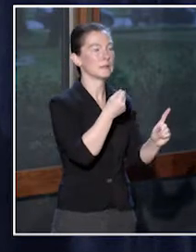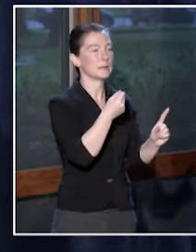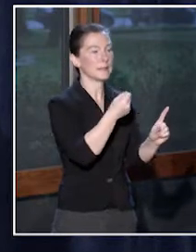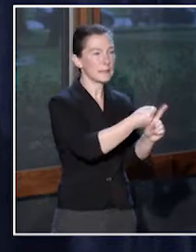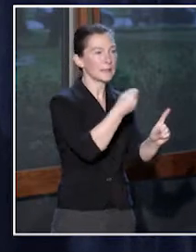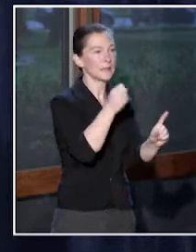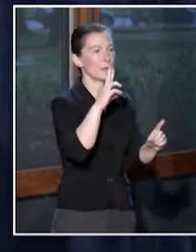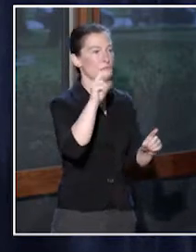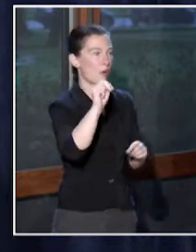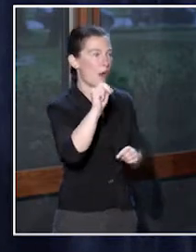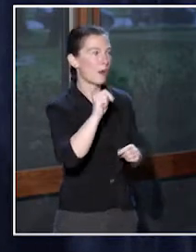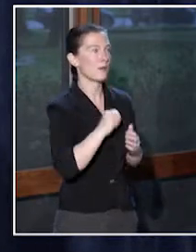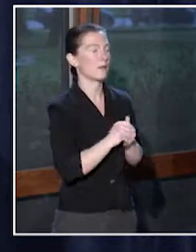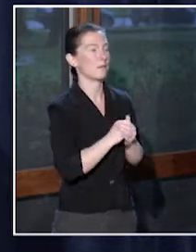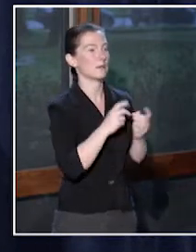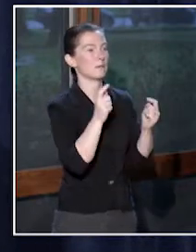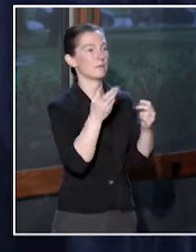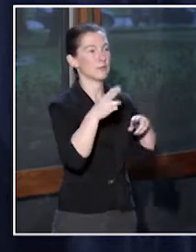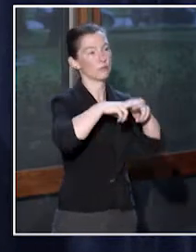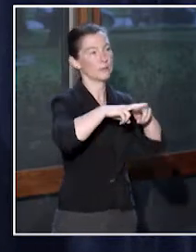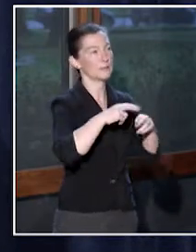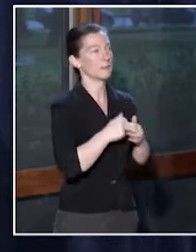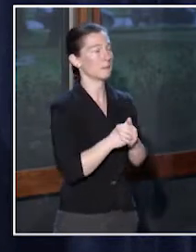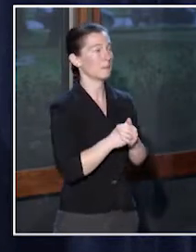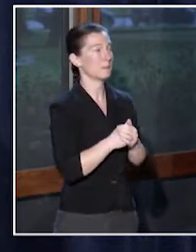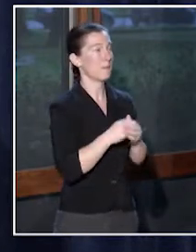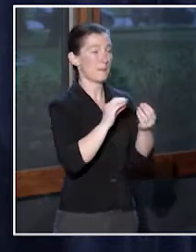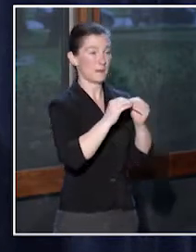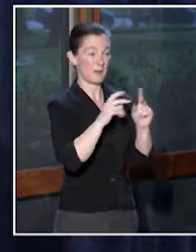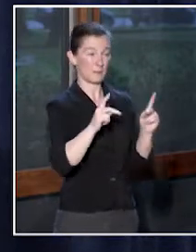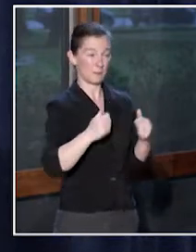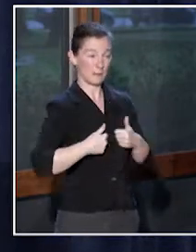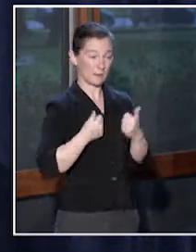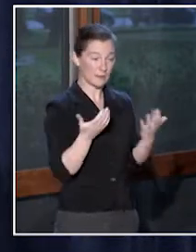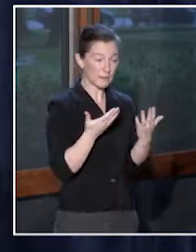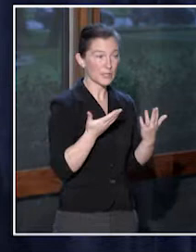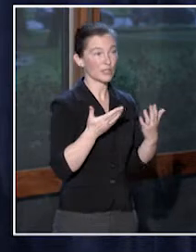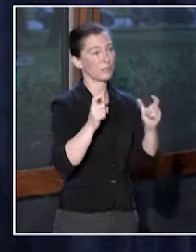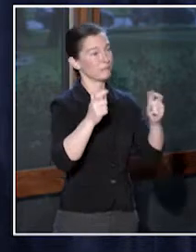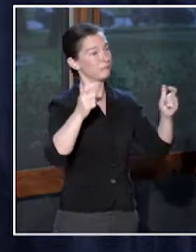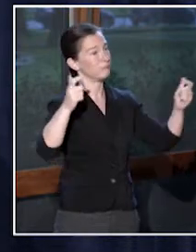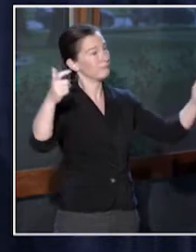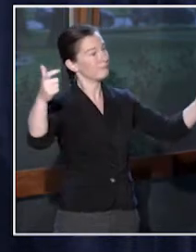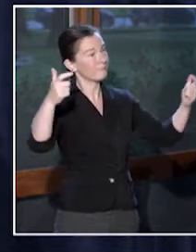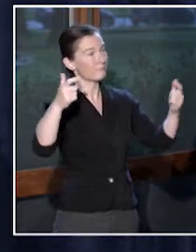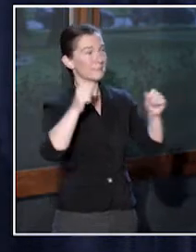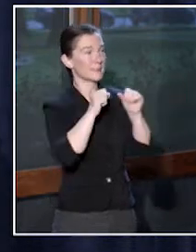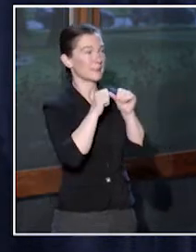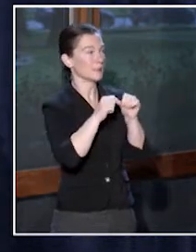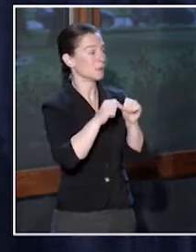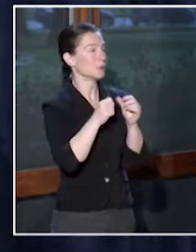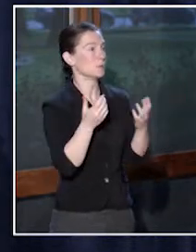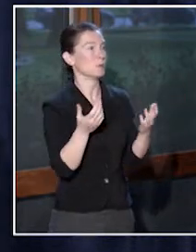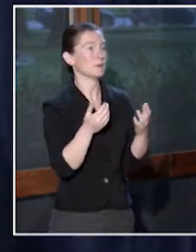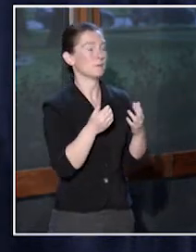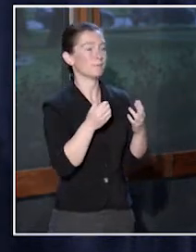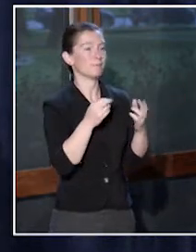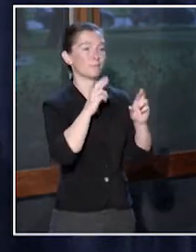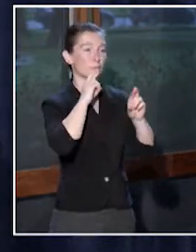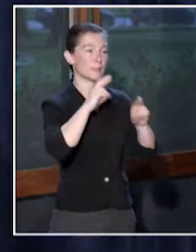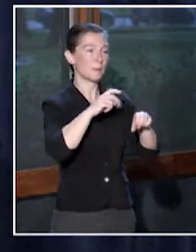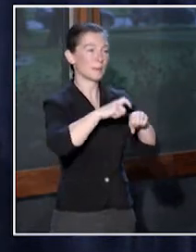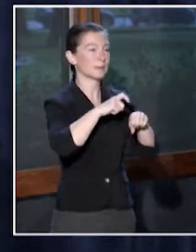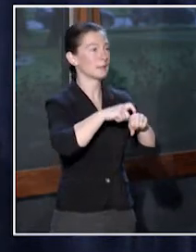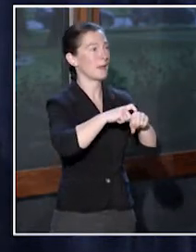to grow, response time continues to increase, and it is irresponsible for any elected